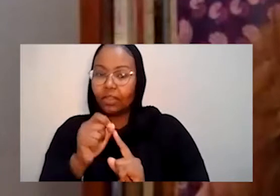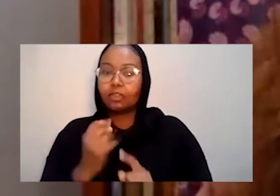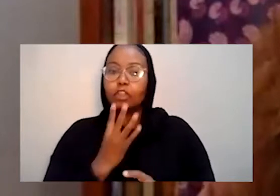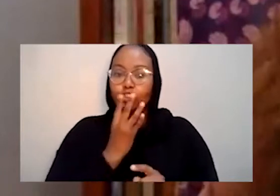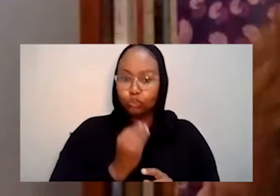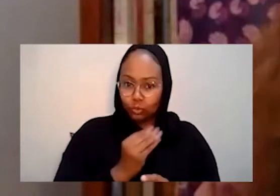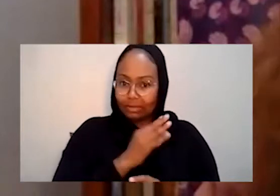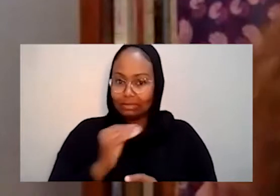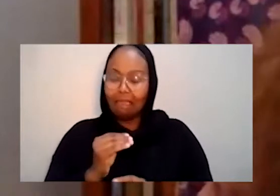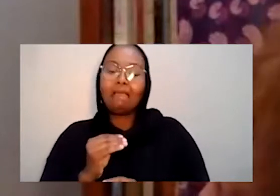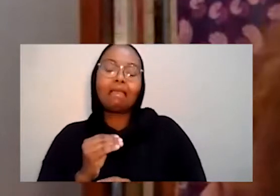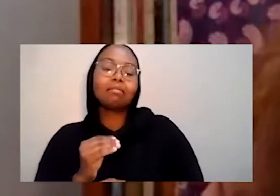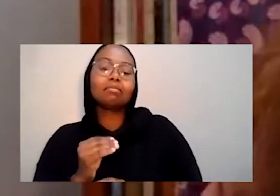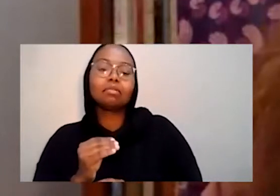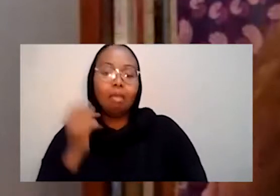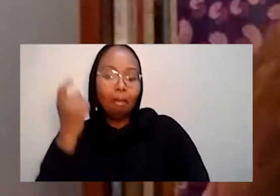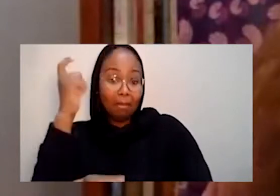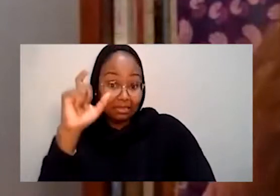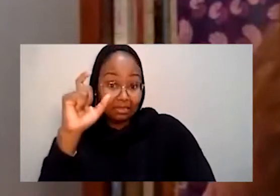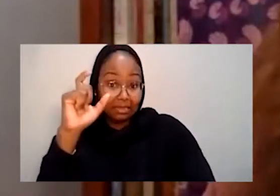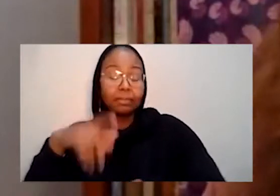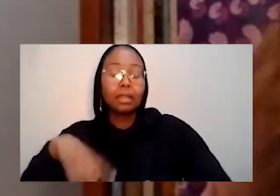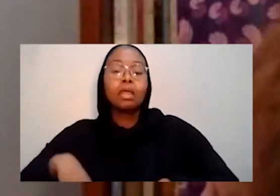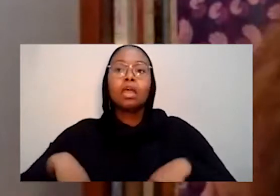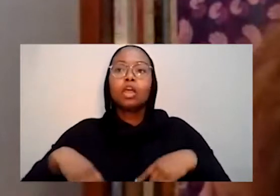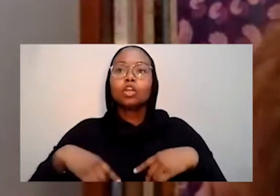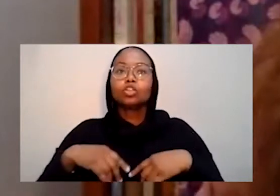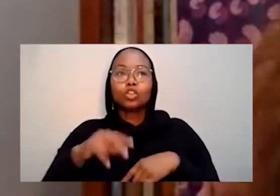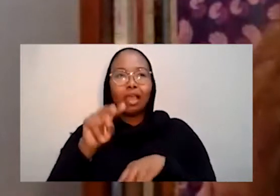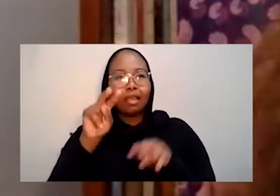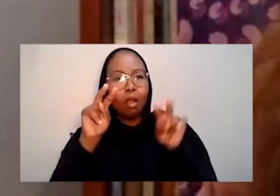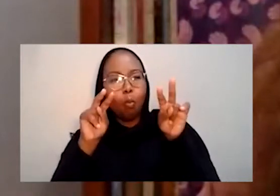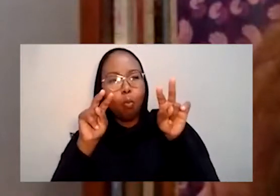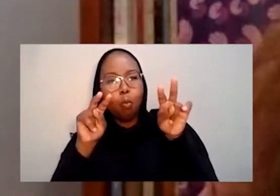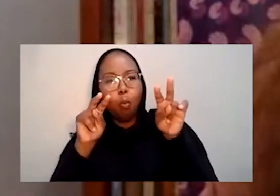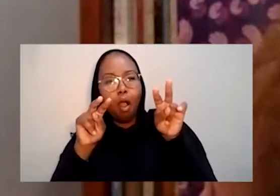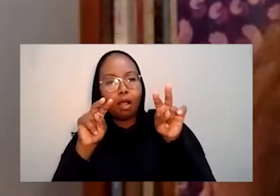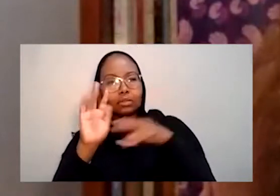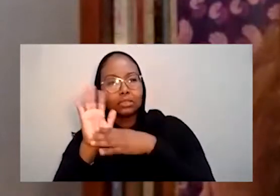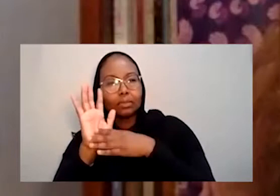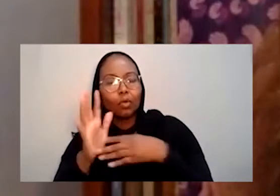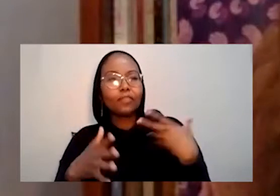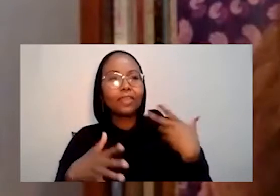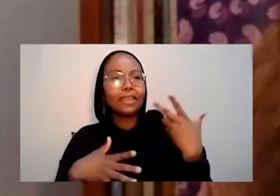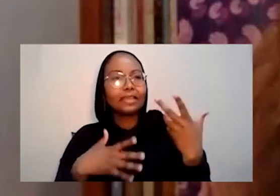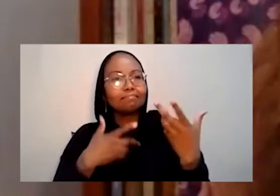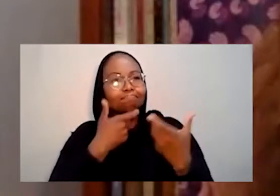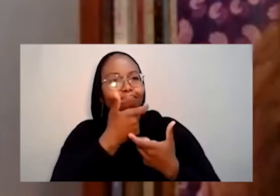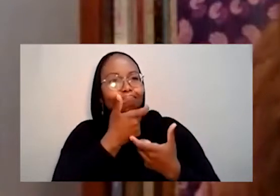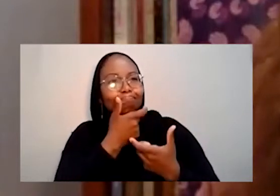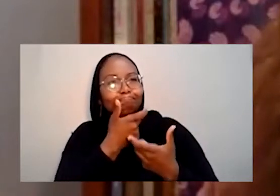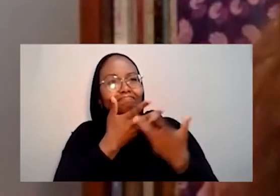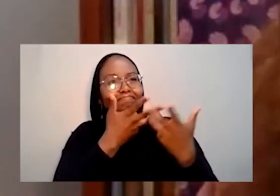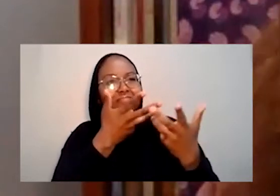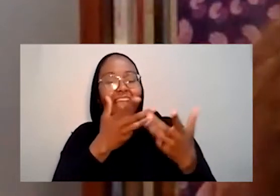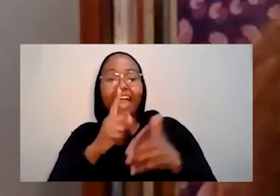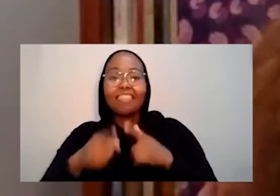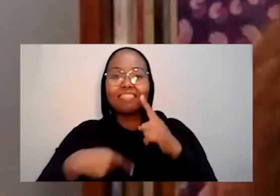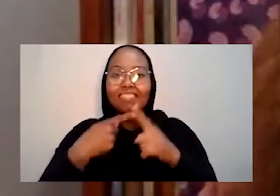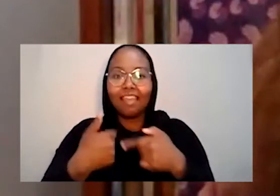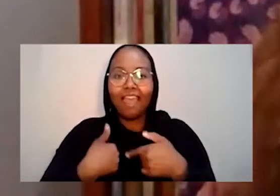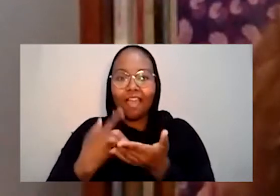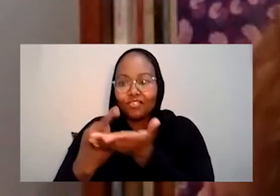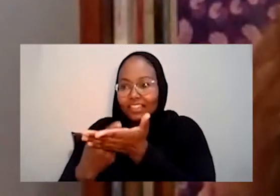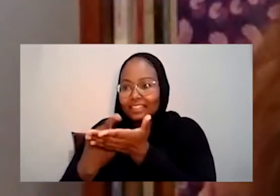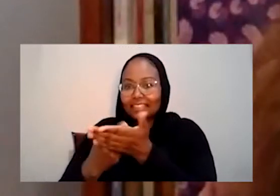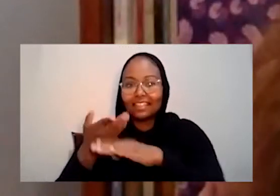listen, to watch the film. We watched it synchronously, and to have a discussion afterwards. And it was a very real